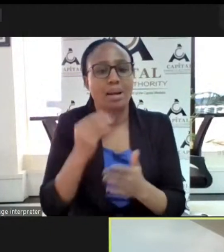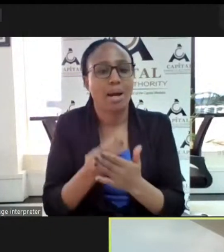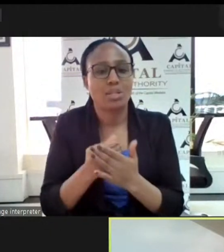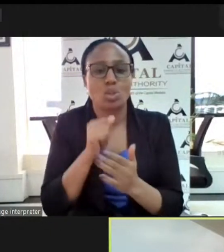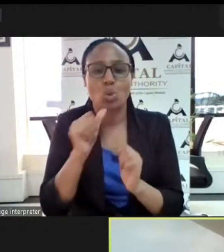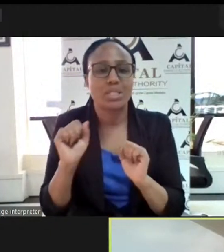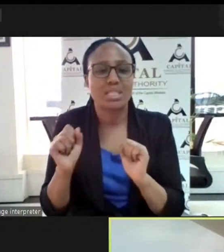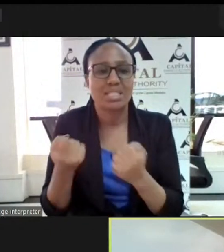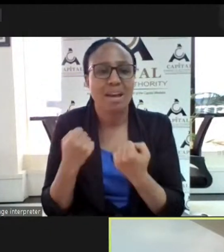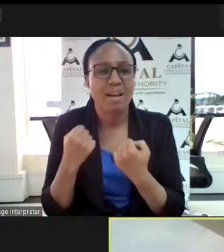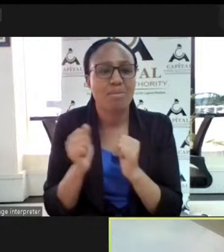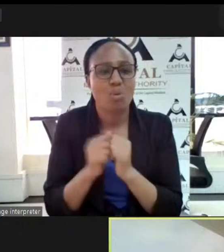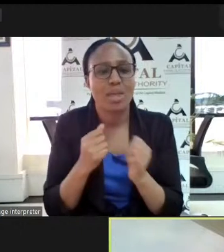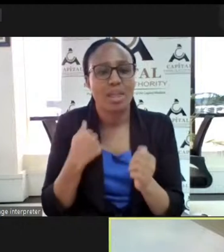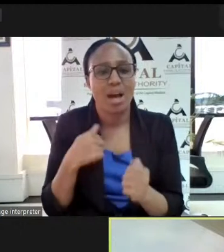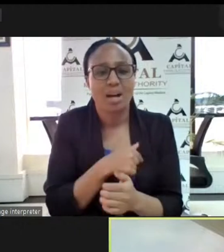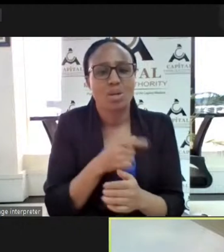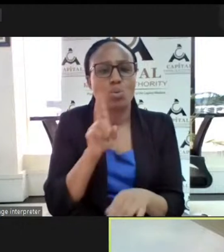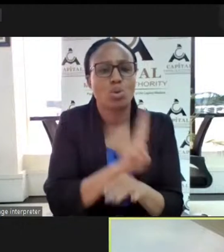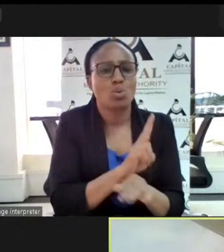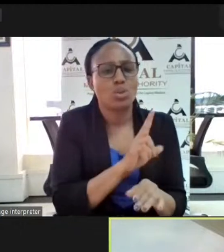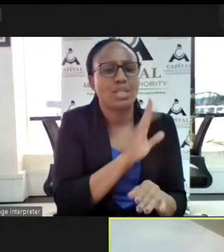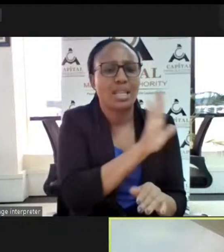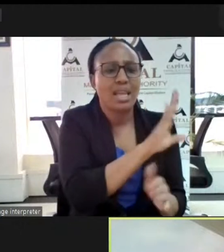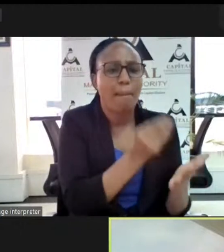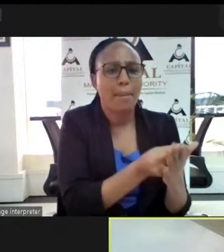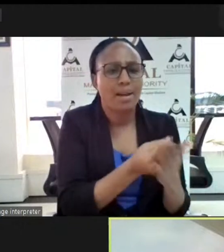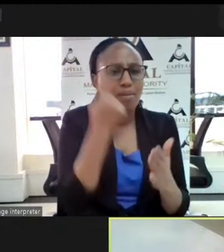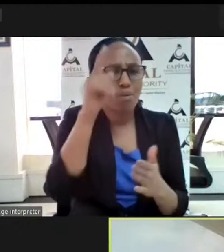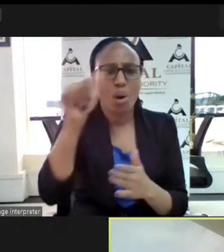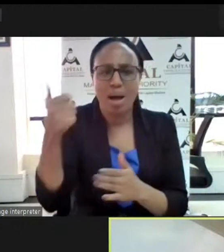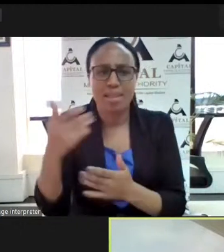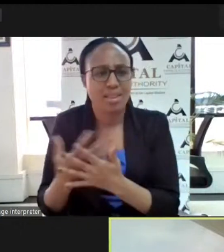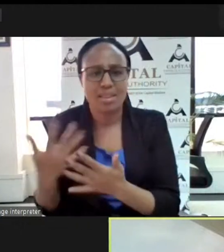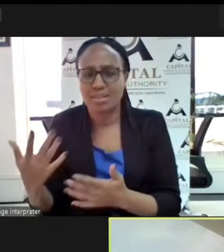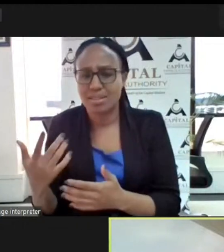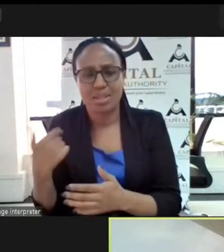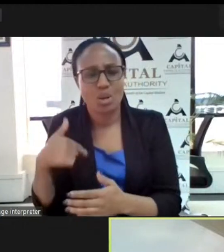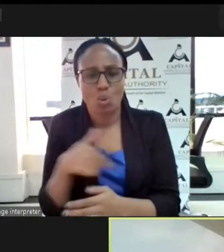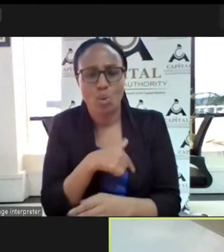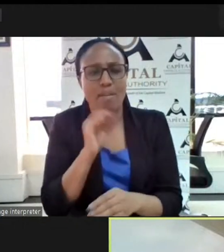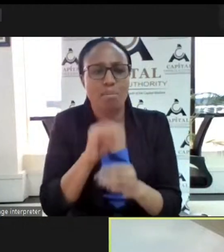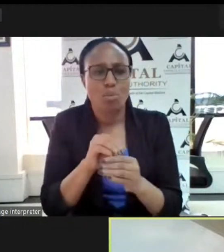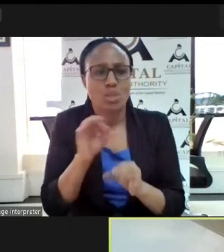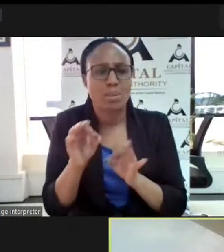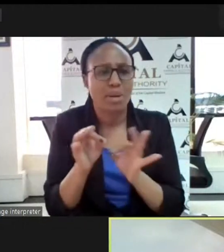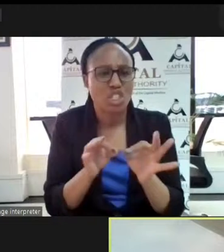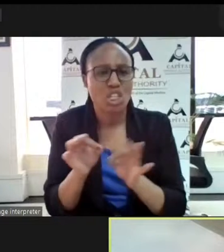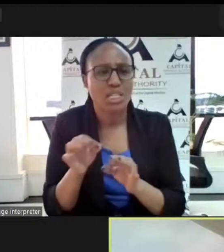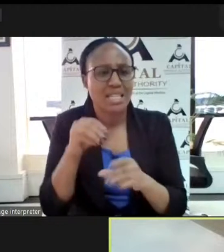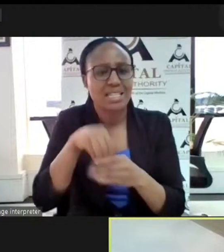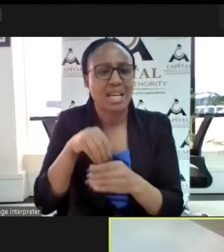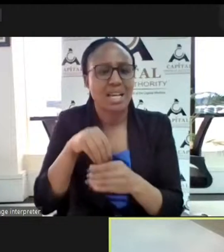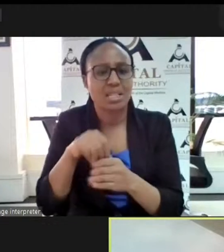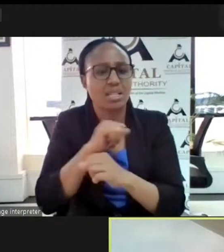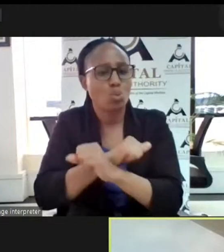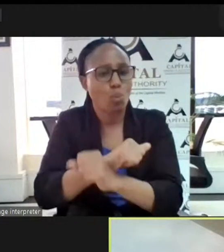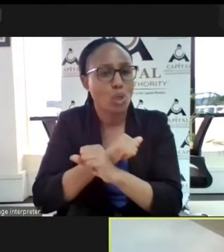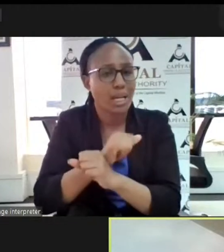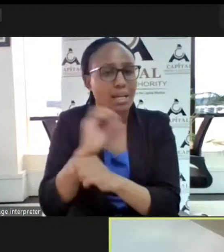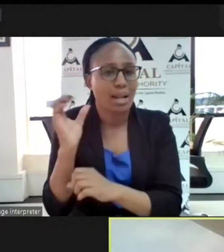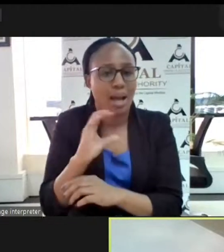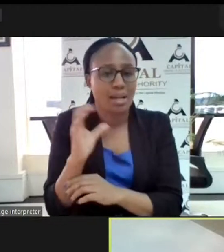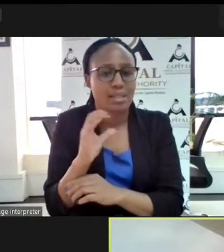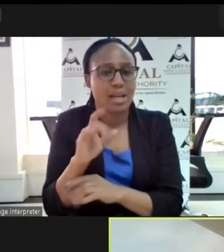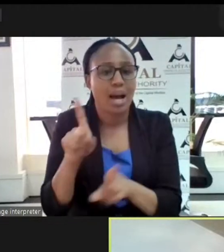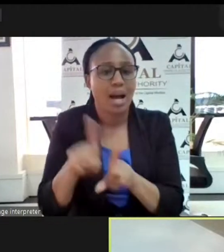us, that we use their money for other things. So all of us have really put in a lot of measures internally to protect clients. As